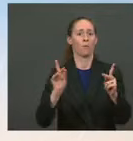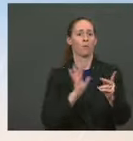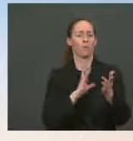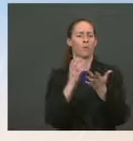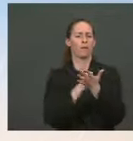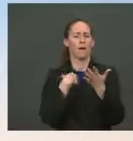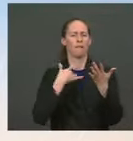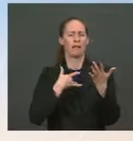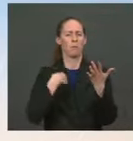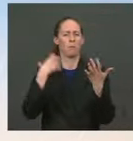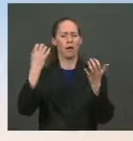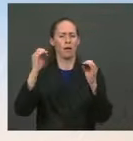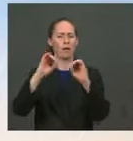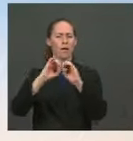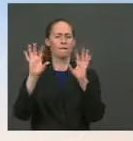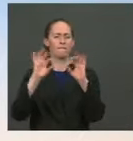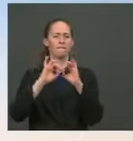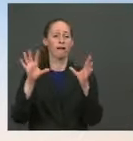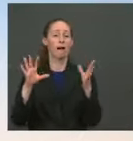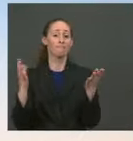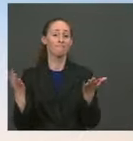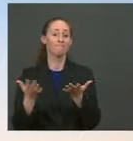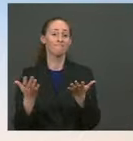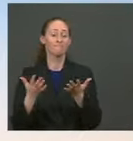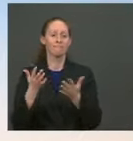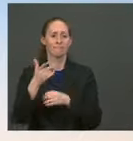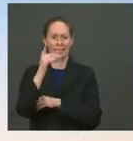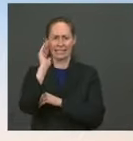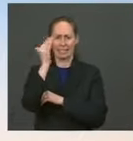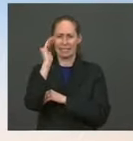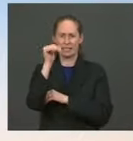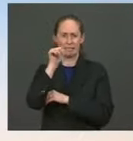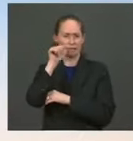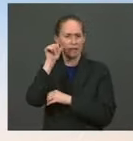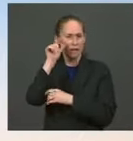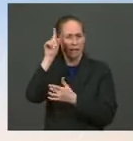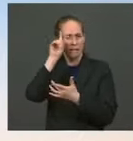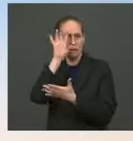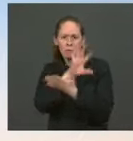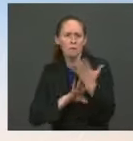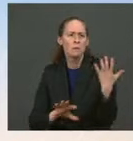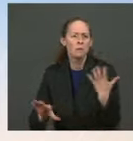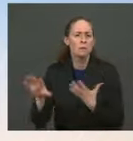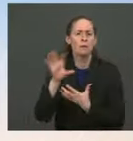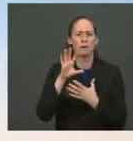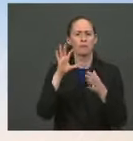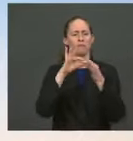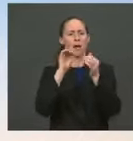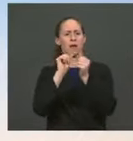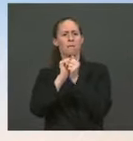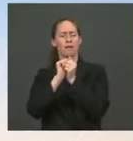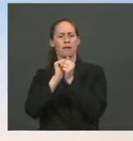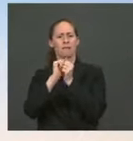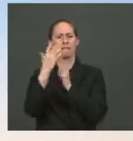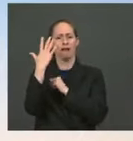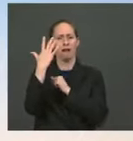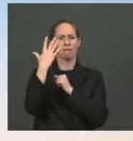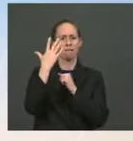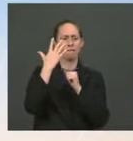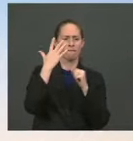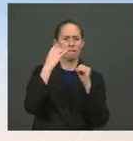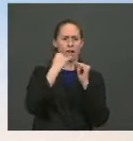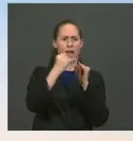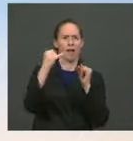here. So I think there was some confusion yesterday about the Line 5, so I just want to clarify again. So Peter's question yesterday was about the